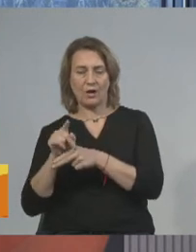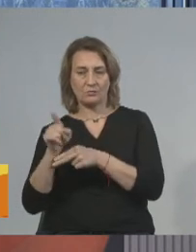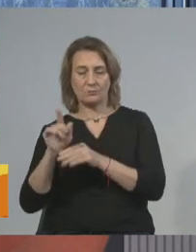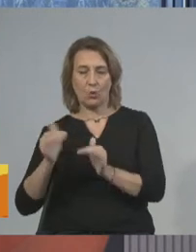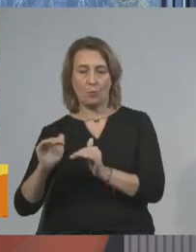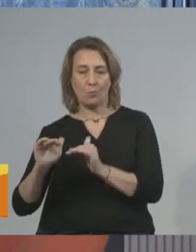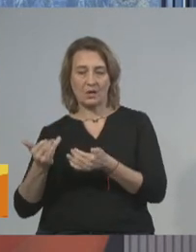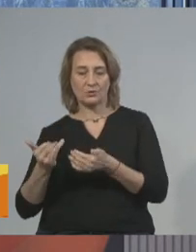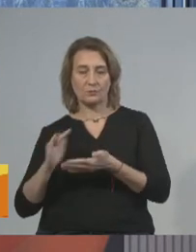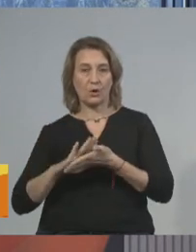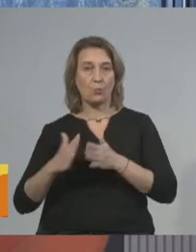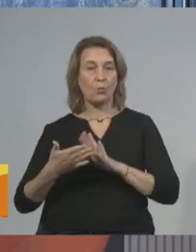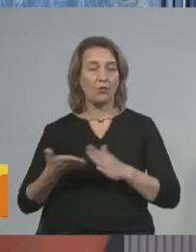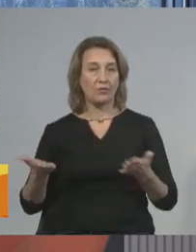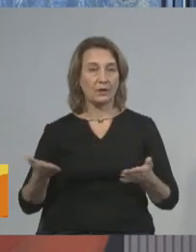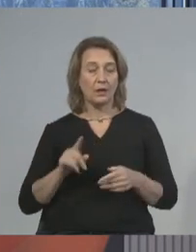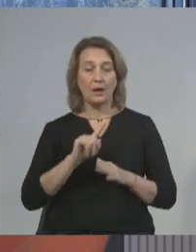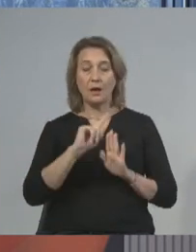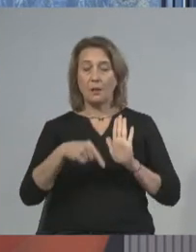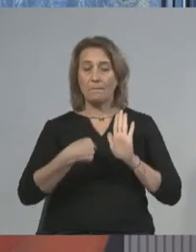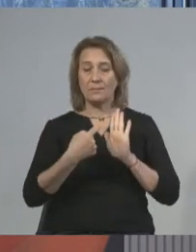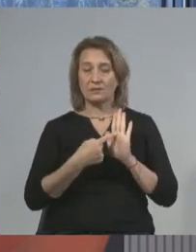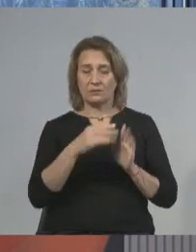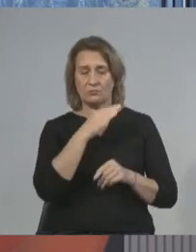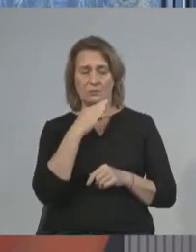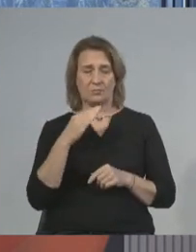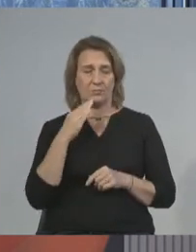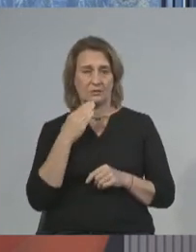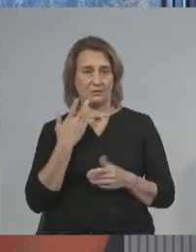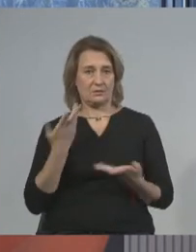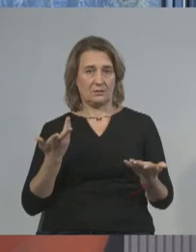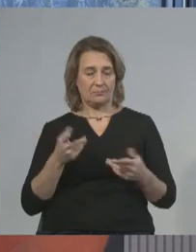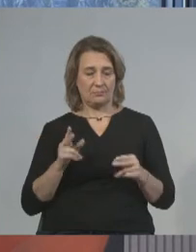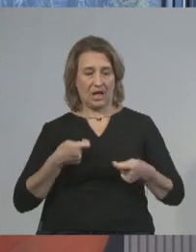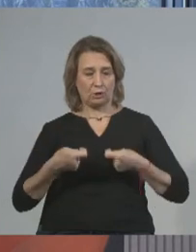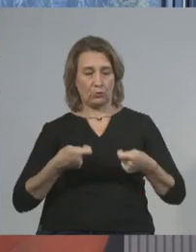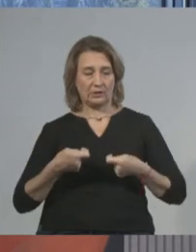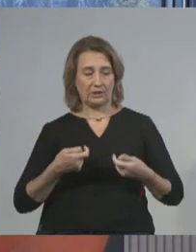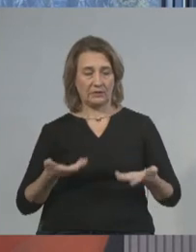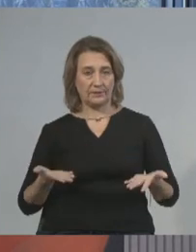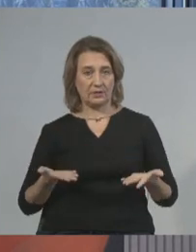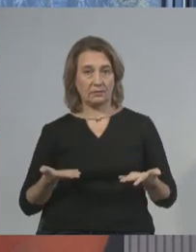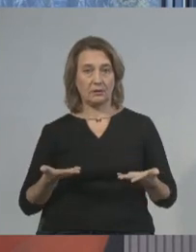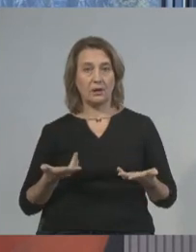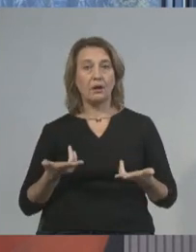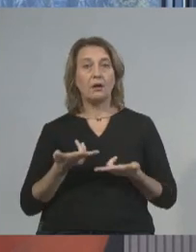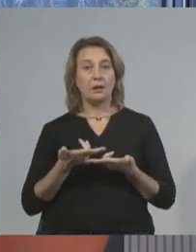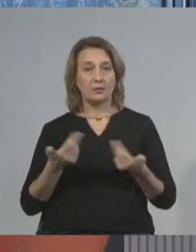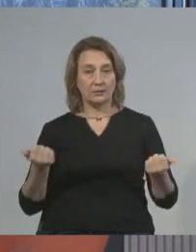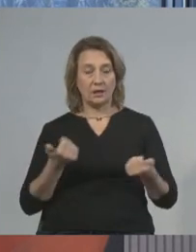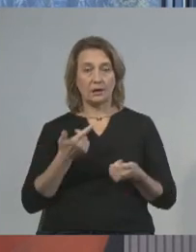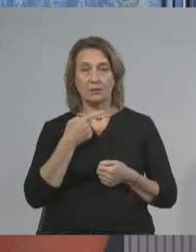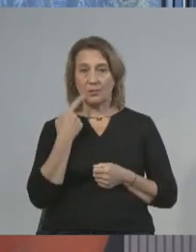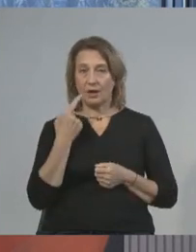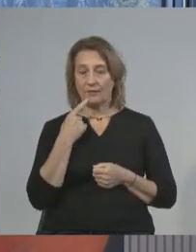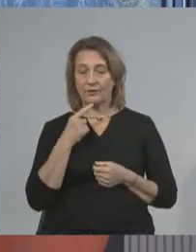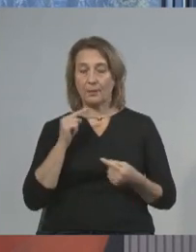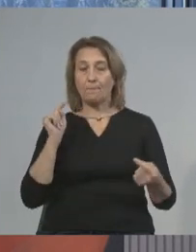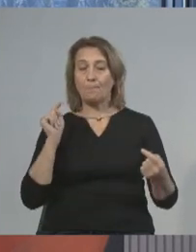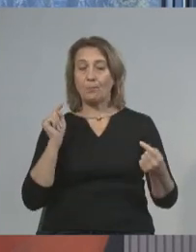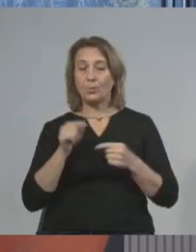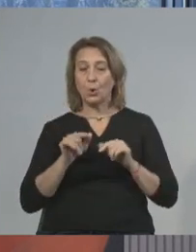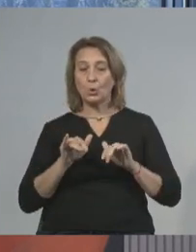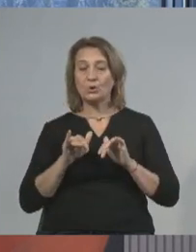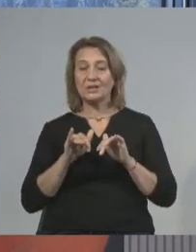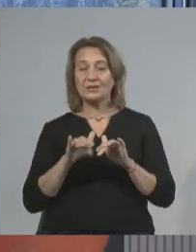can block some if they notice violations of course when we are